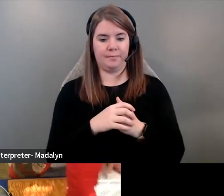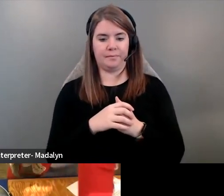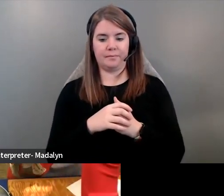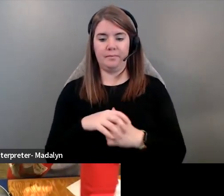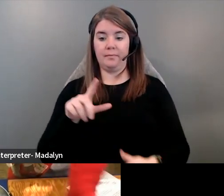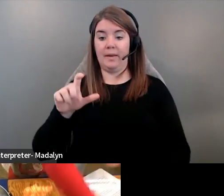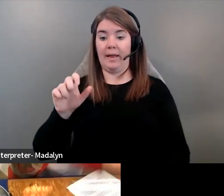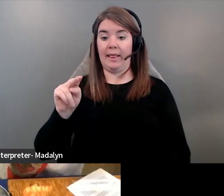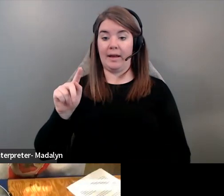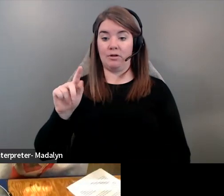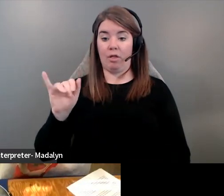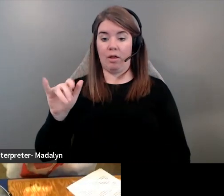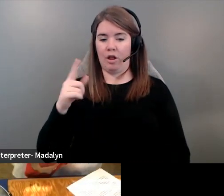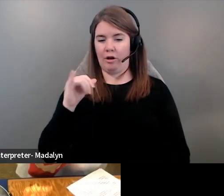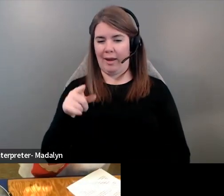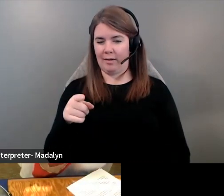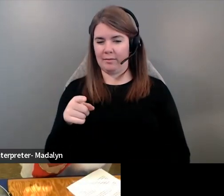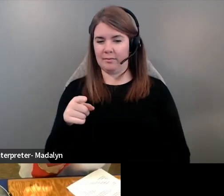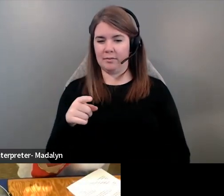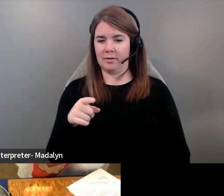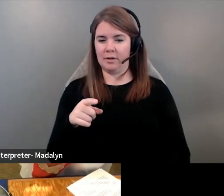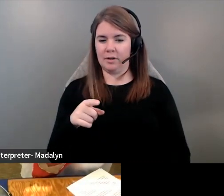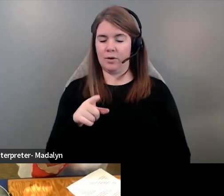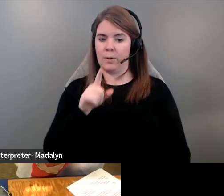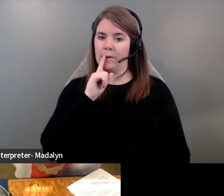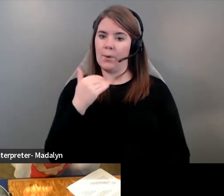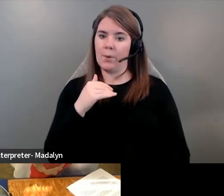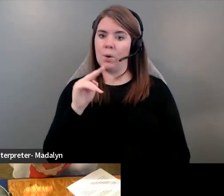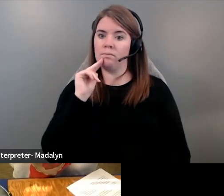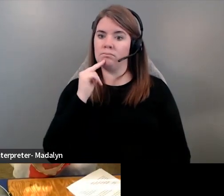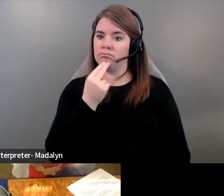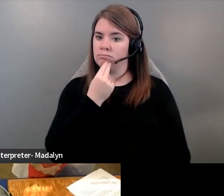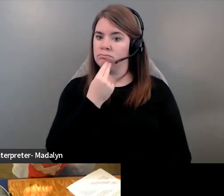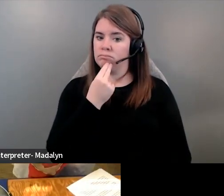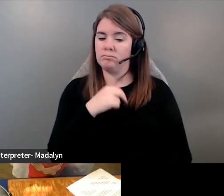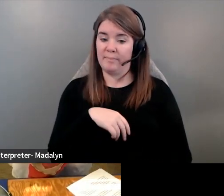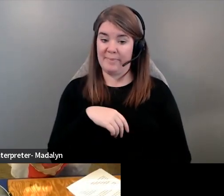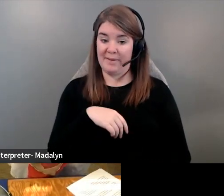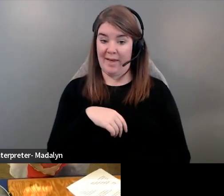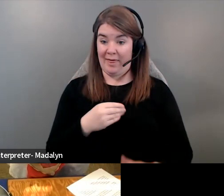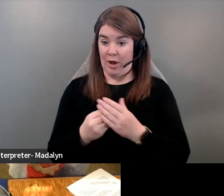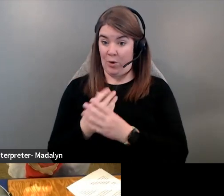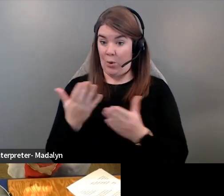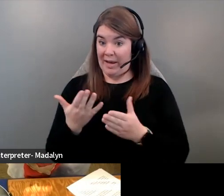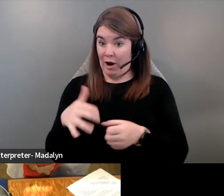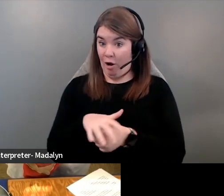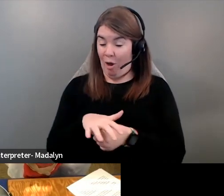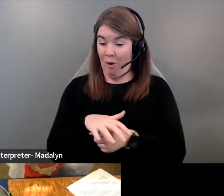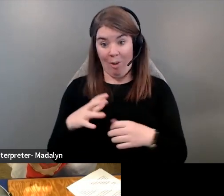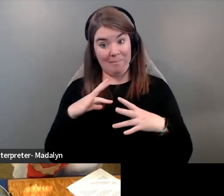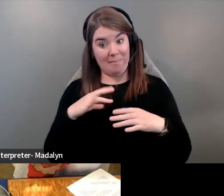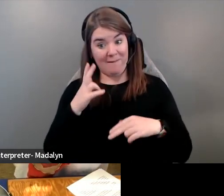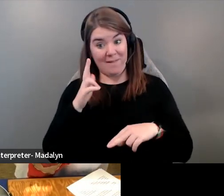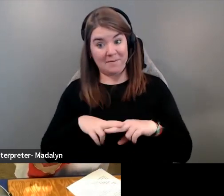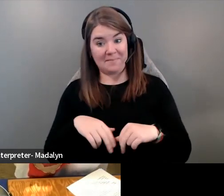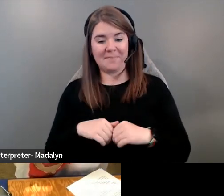lentils come in a package like this. They're really very nourishing. They're grown right here on the Palouse, so it's fun to use local ones. And they're